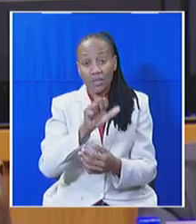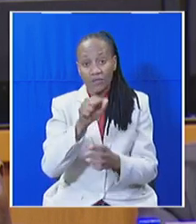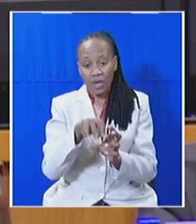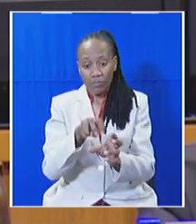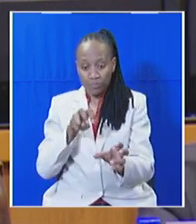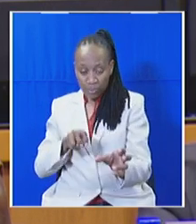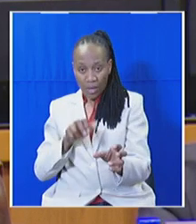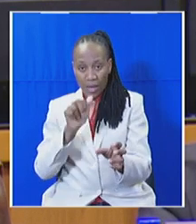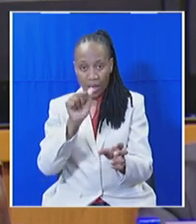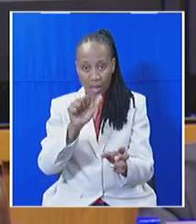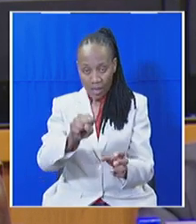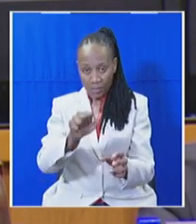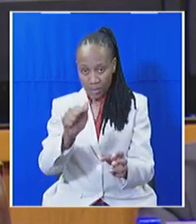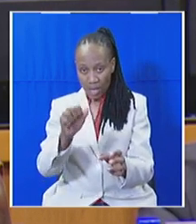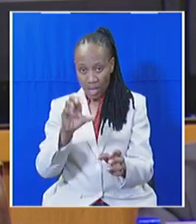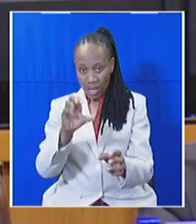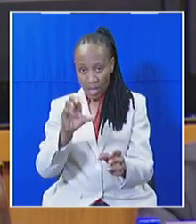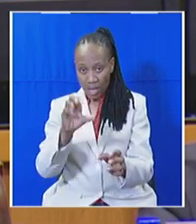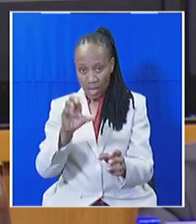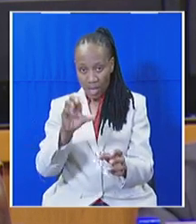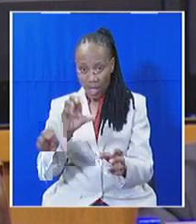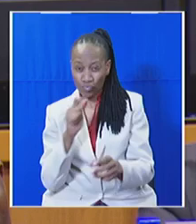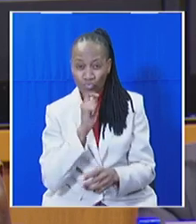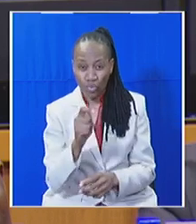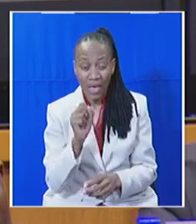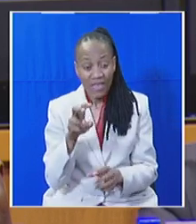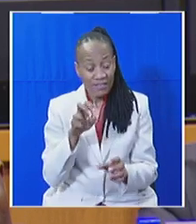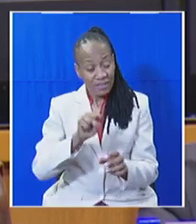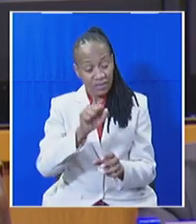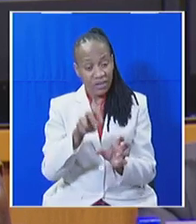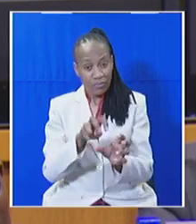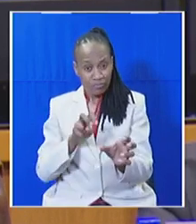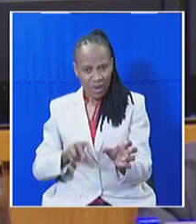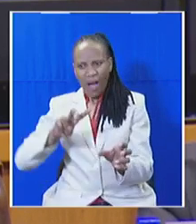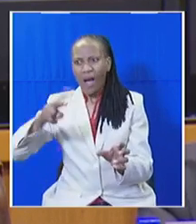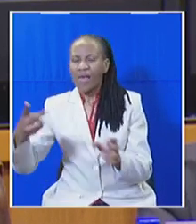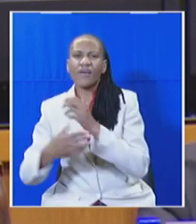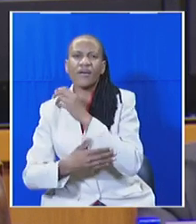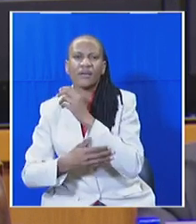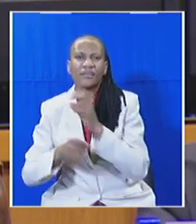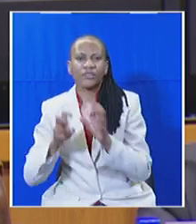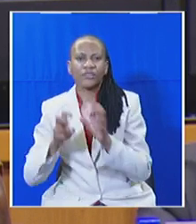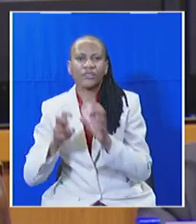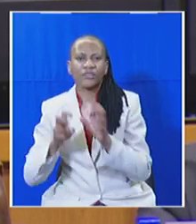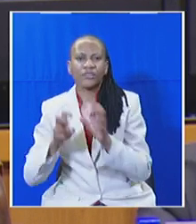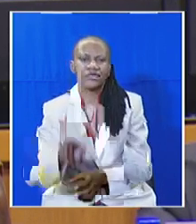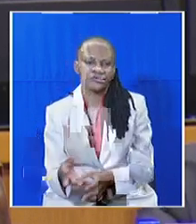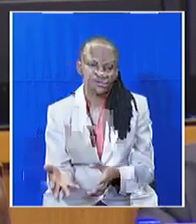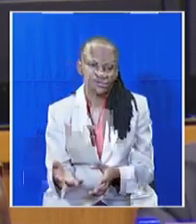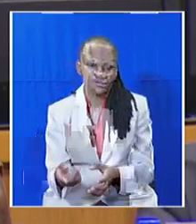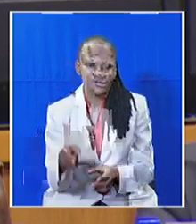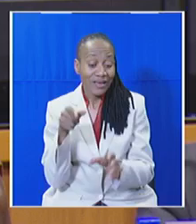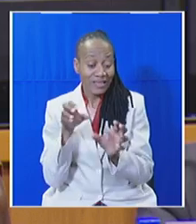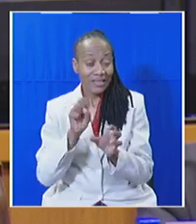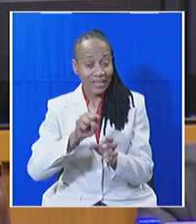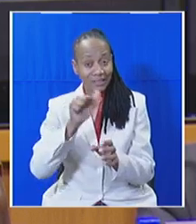a collapse, by and large, of many countries which are member states of SACU who are wholly dependent on flows out